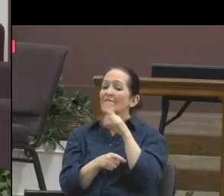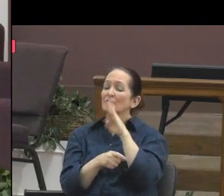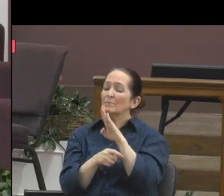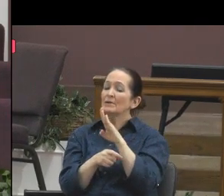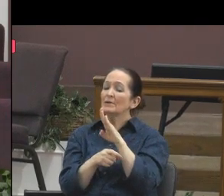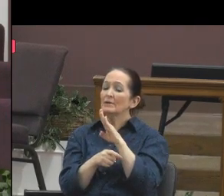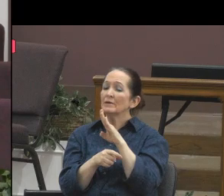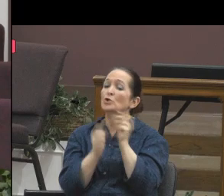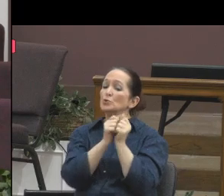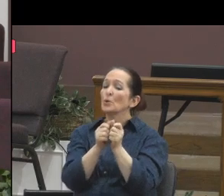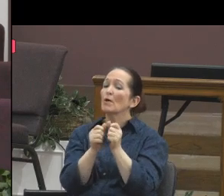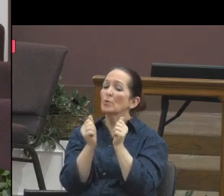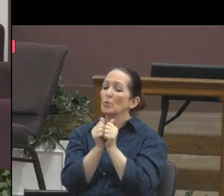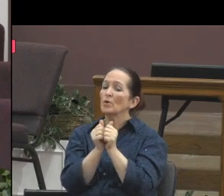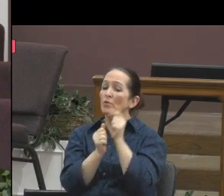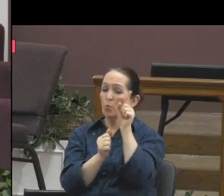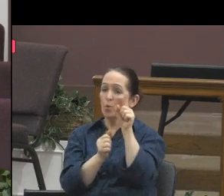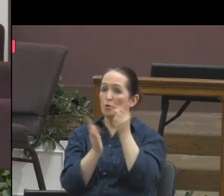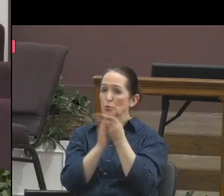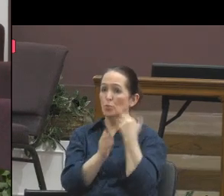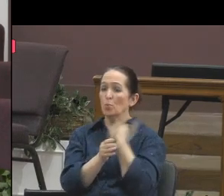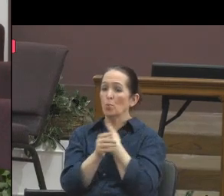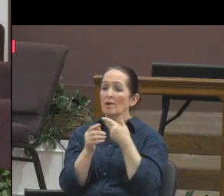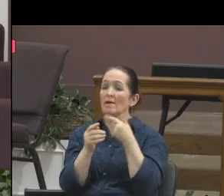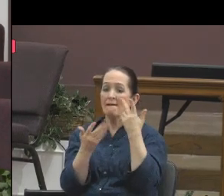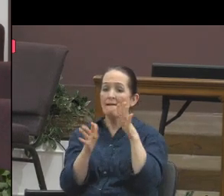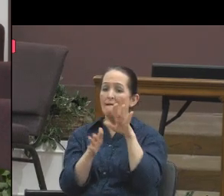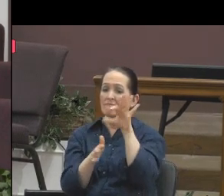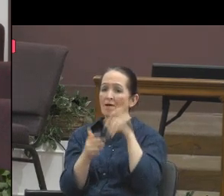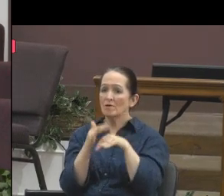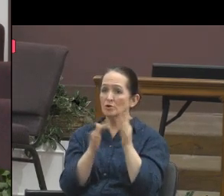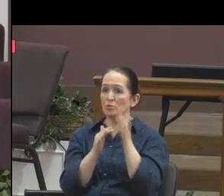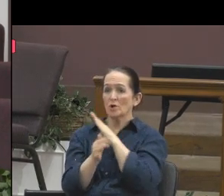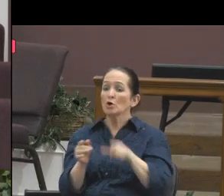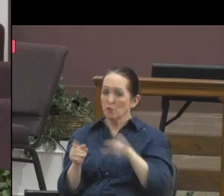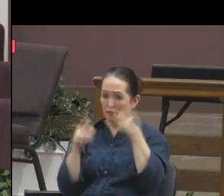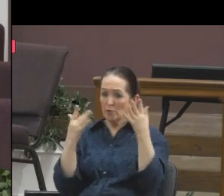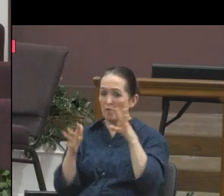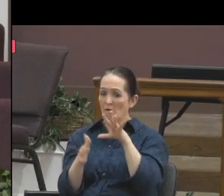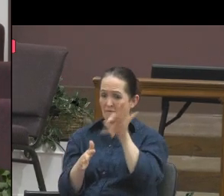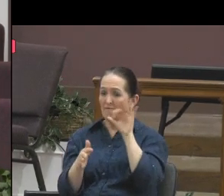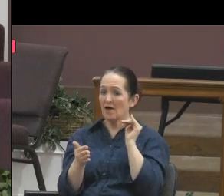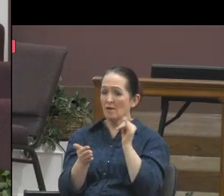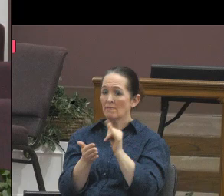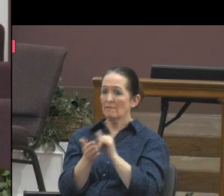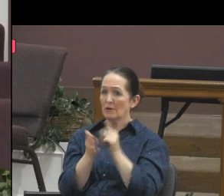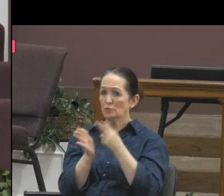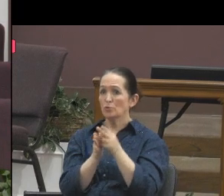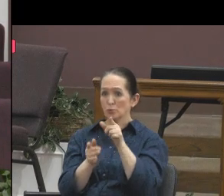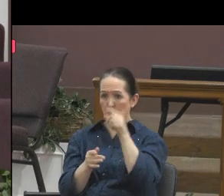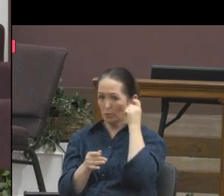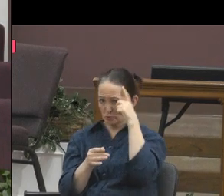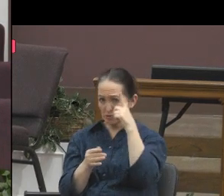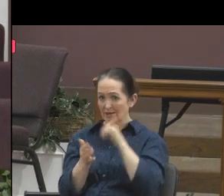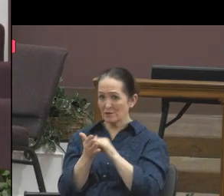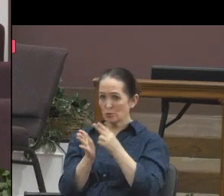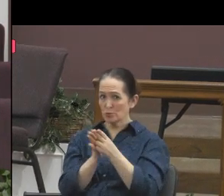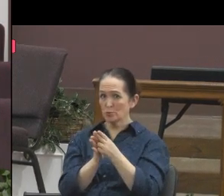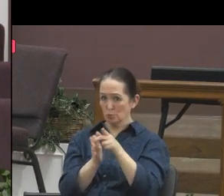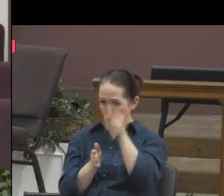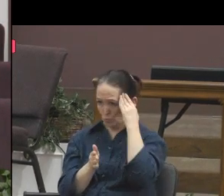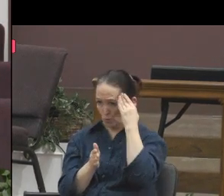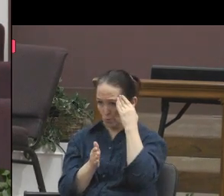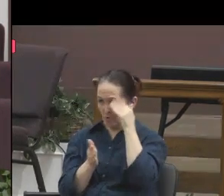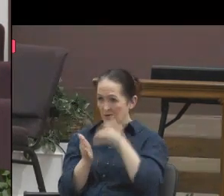found in Christ. Have you found that truth? Do you understand it? Do you know it? Are